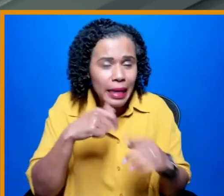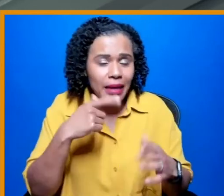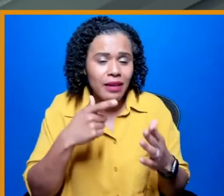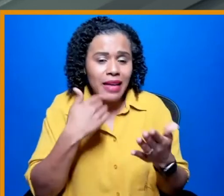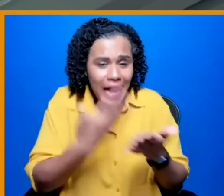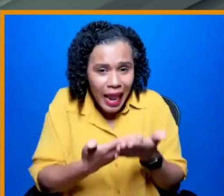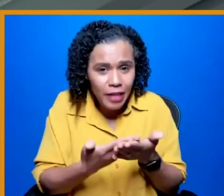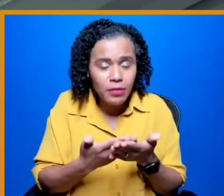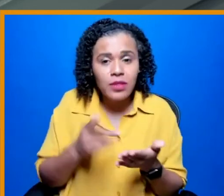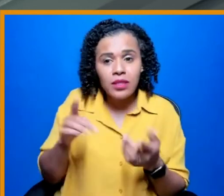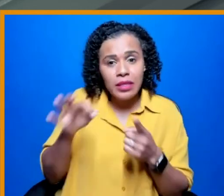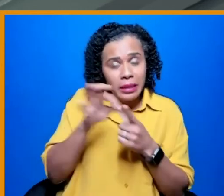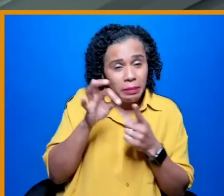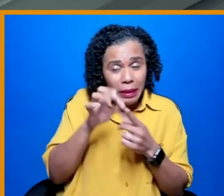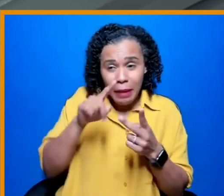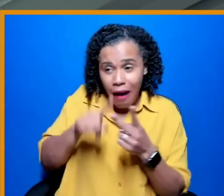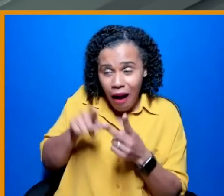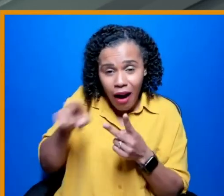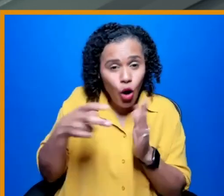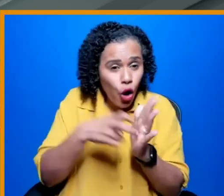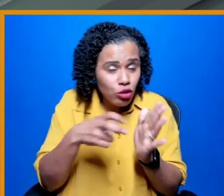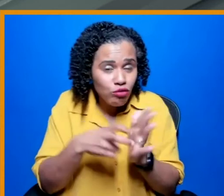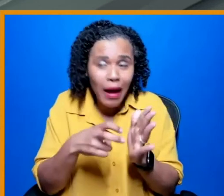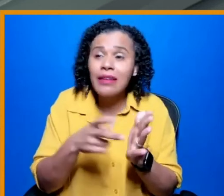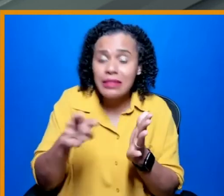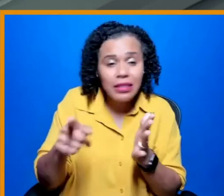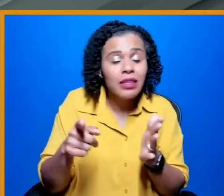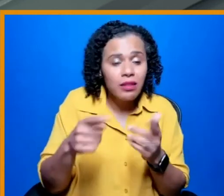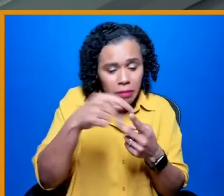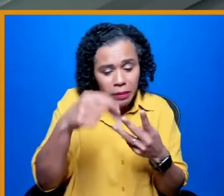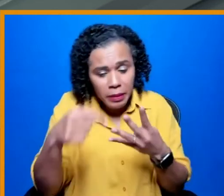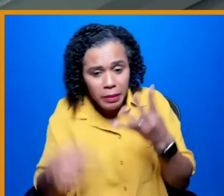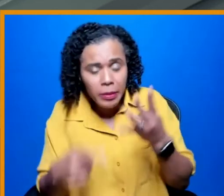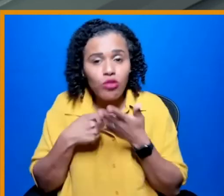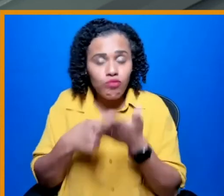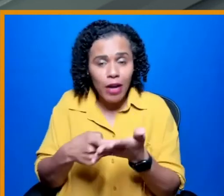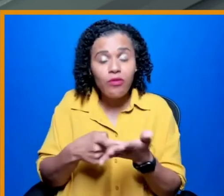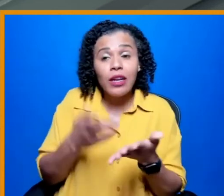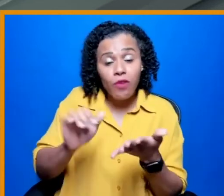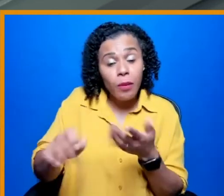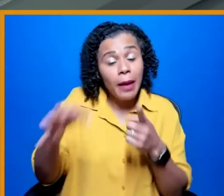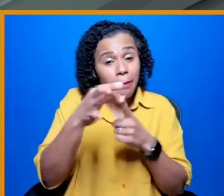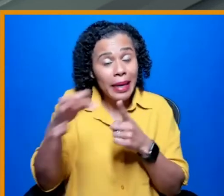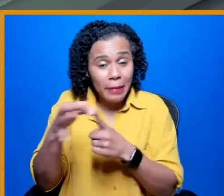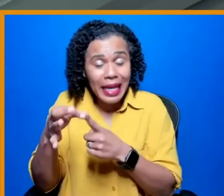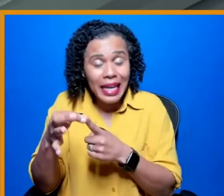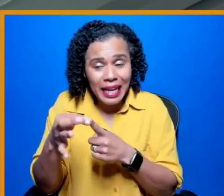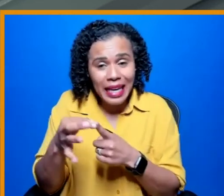firms recommended by ministers, MPs and lords. Much of this PPE had to be withdrawn for use as it was